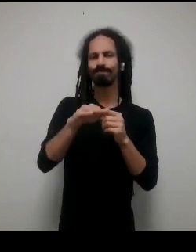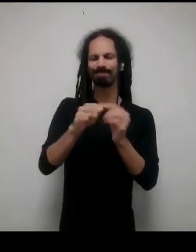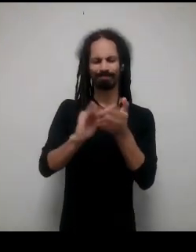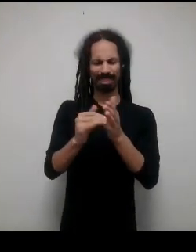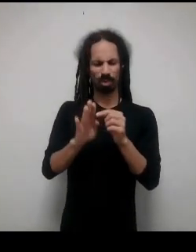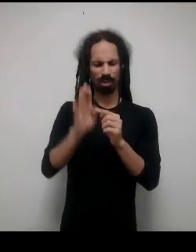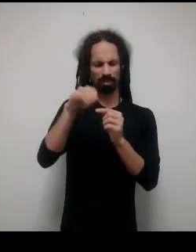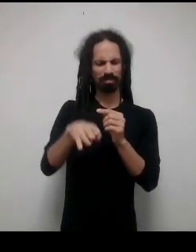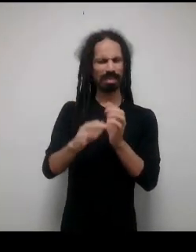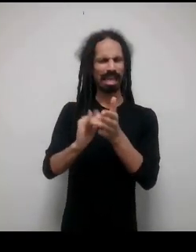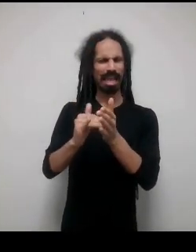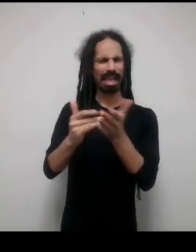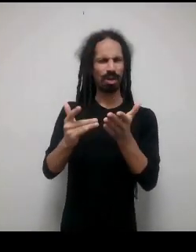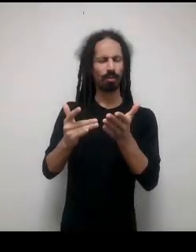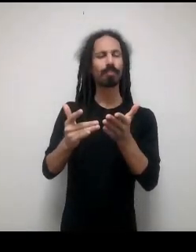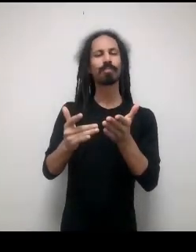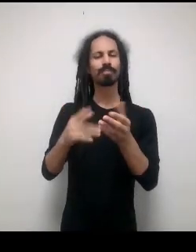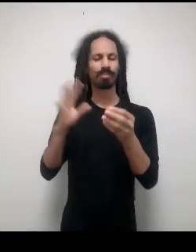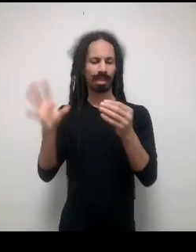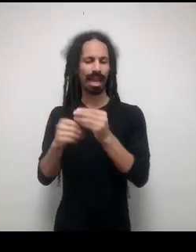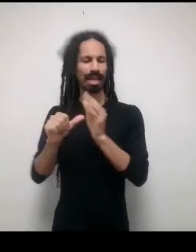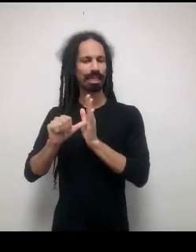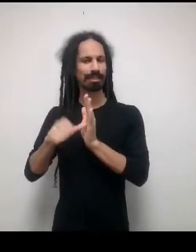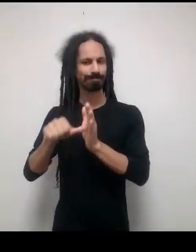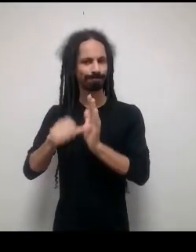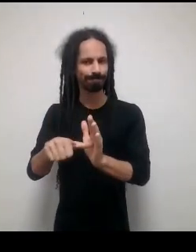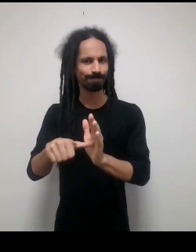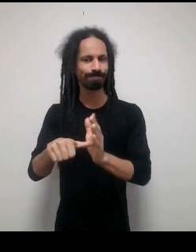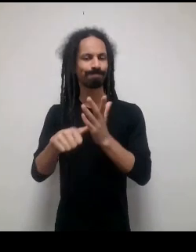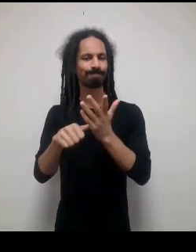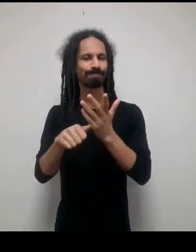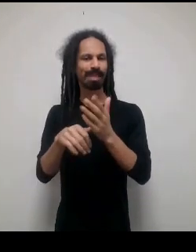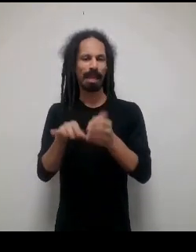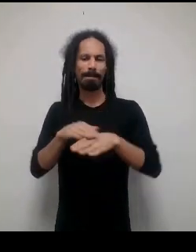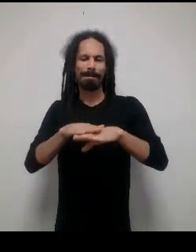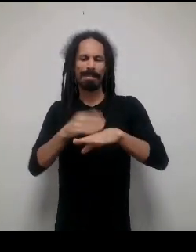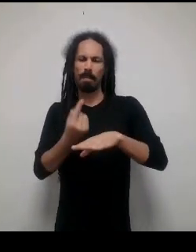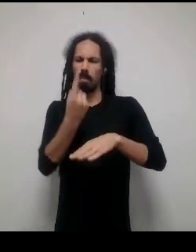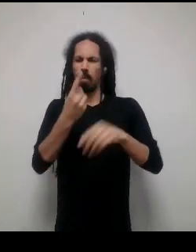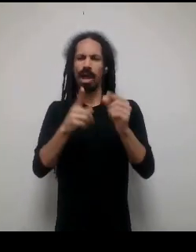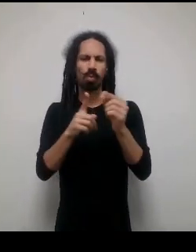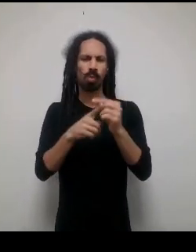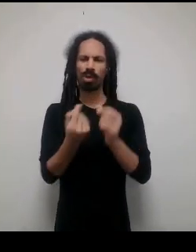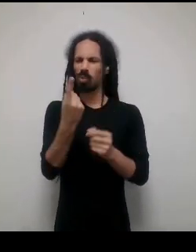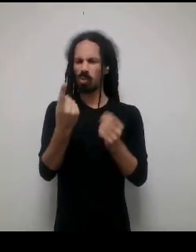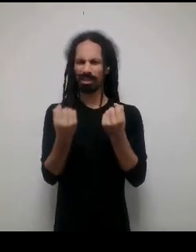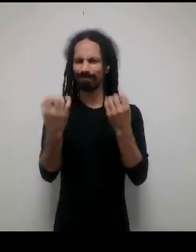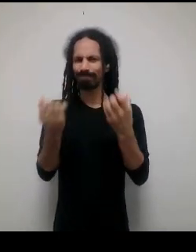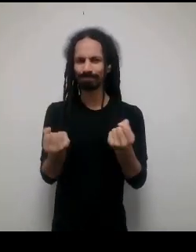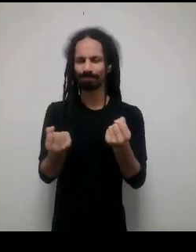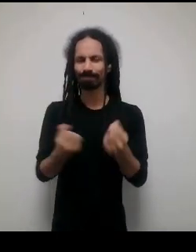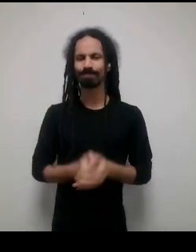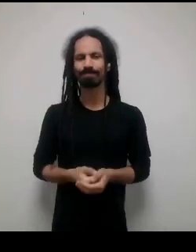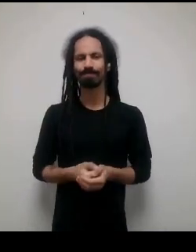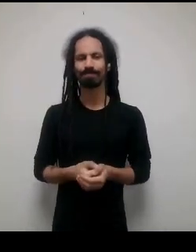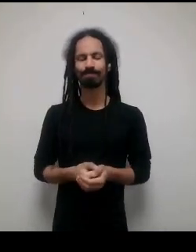is to simply add emphasis to at least one word in each sentence. Most often we'll emphasize the last main word